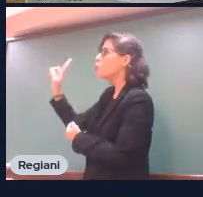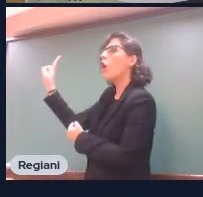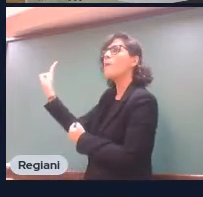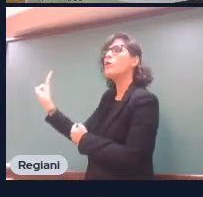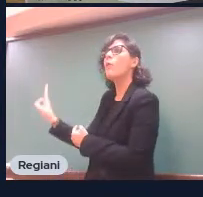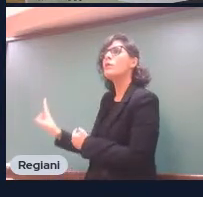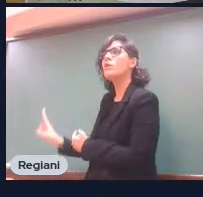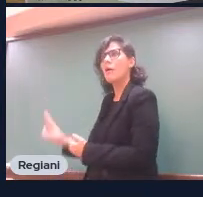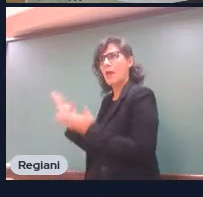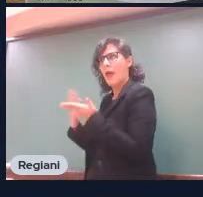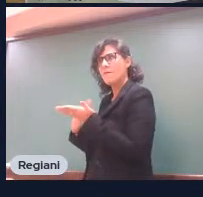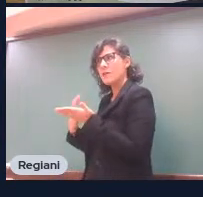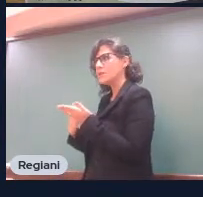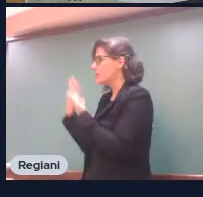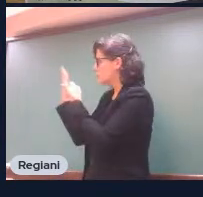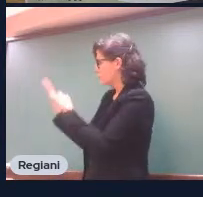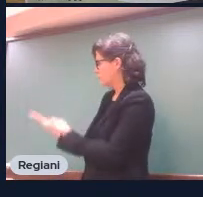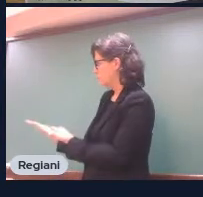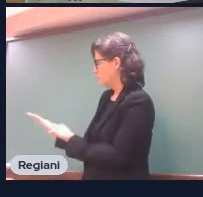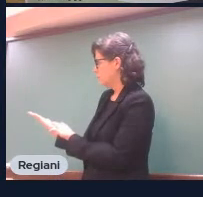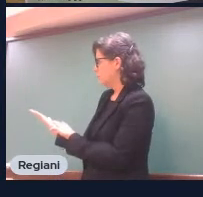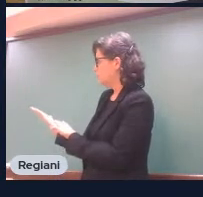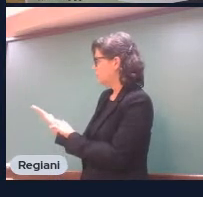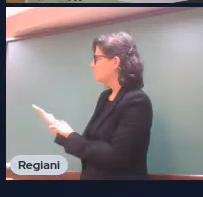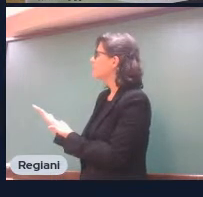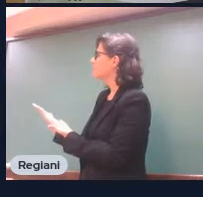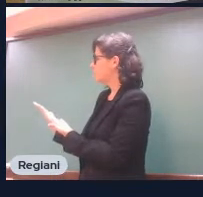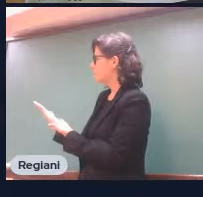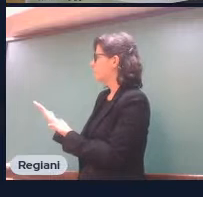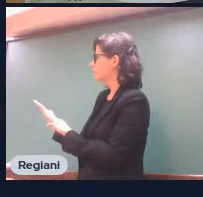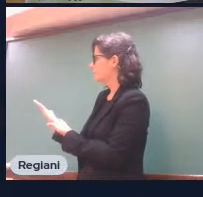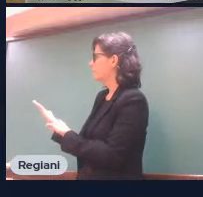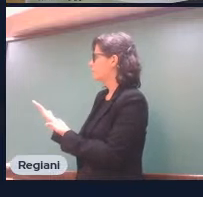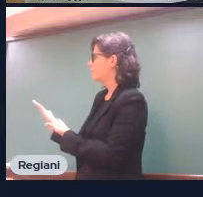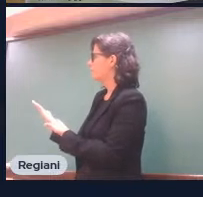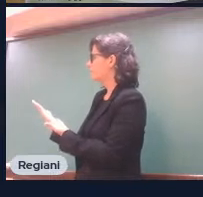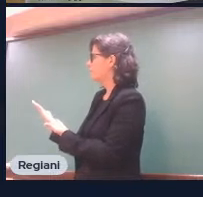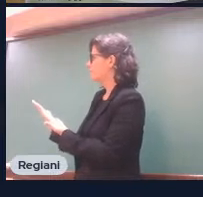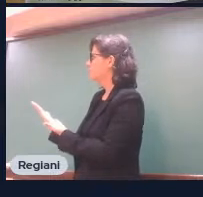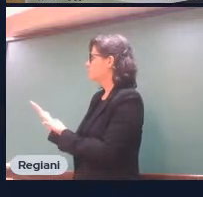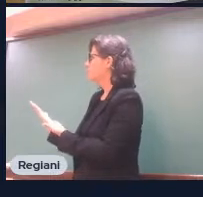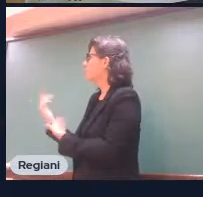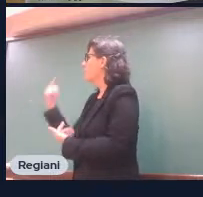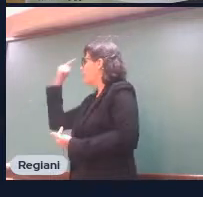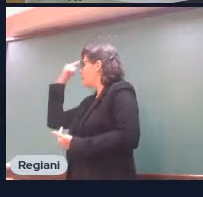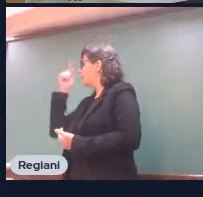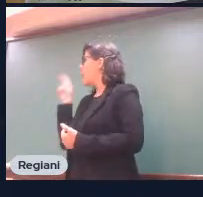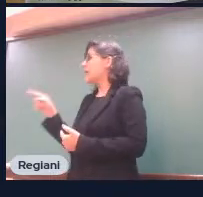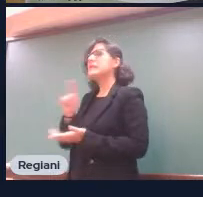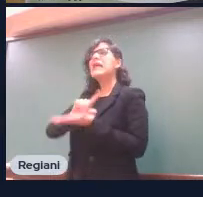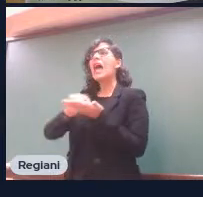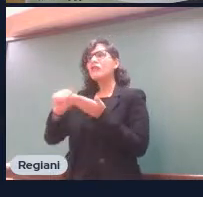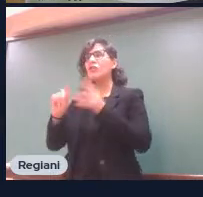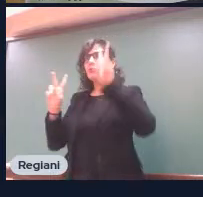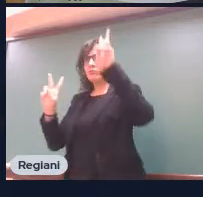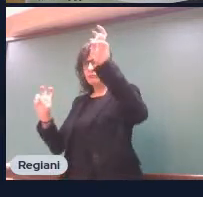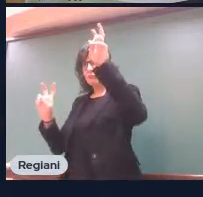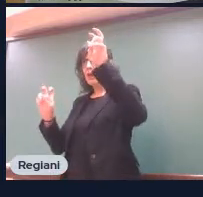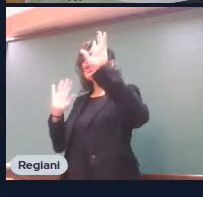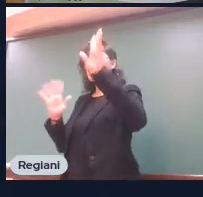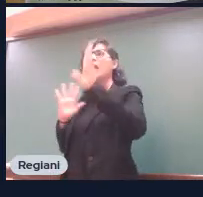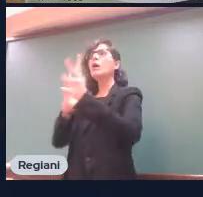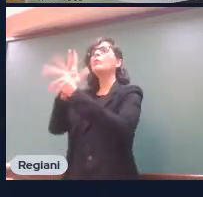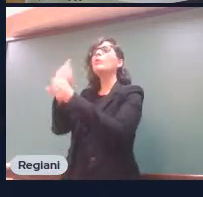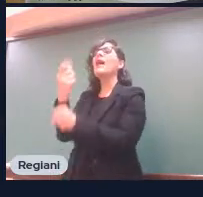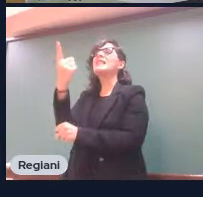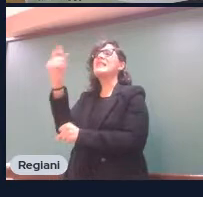European languages. You see the references there. Now, a quote from that IGL article is the following. So it's 10 years old. On